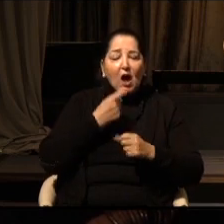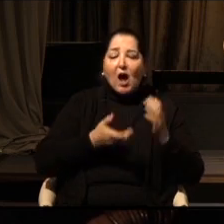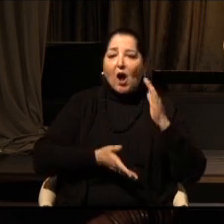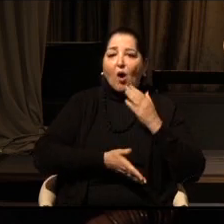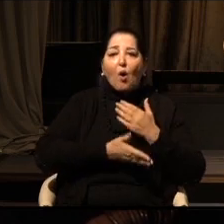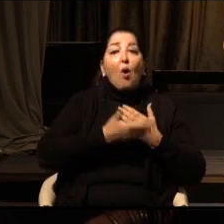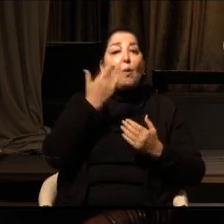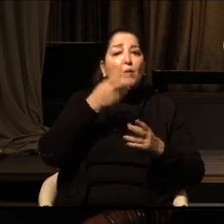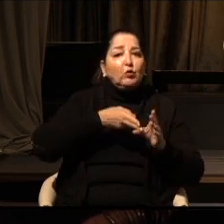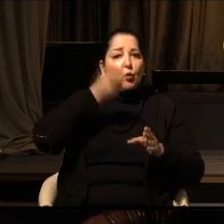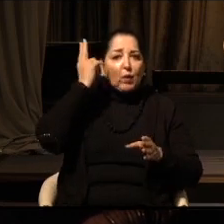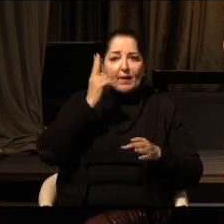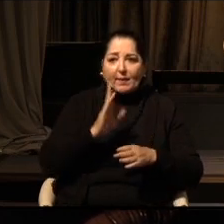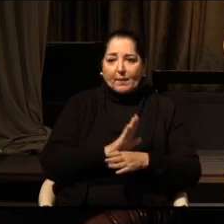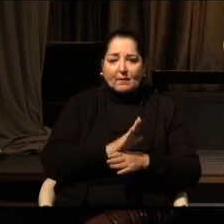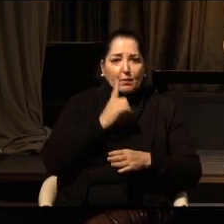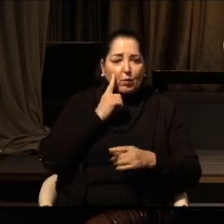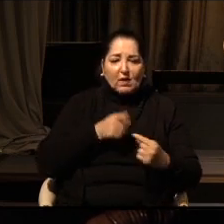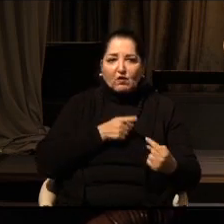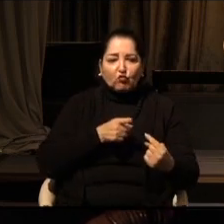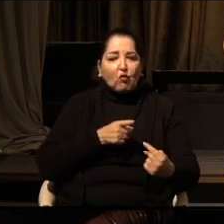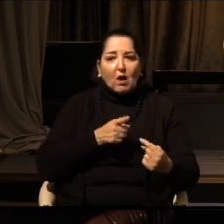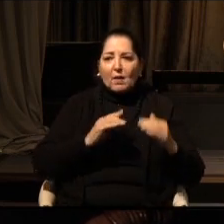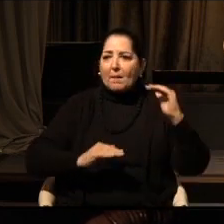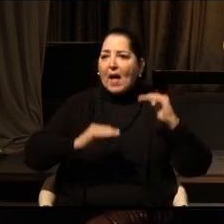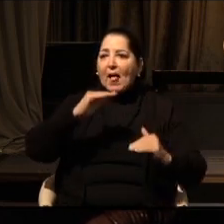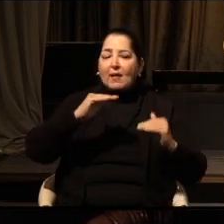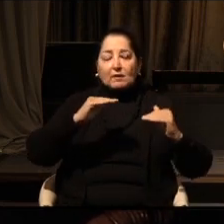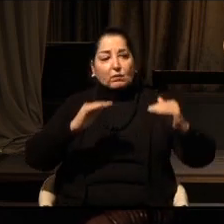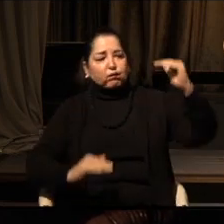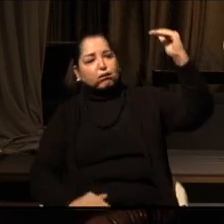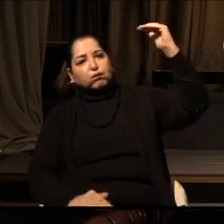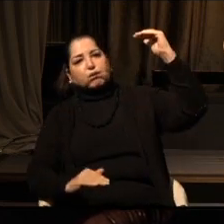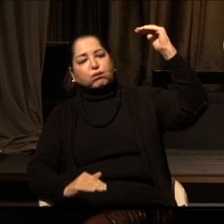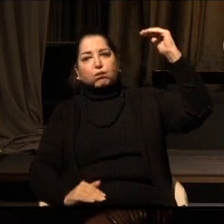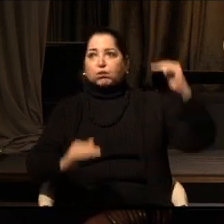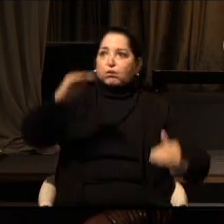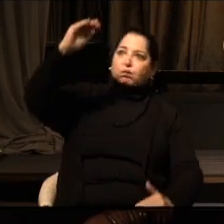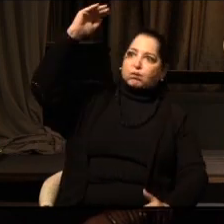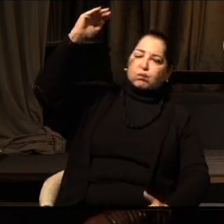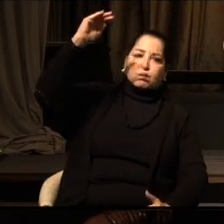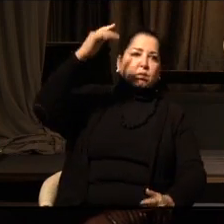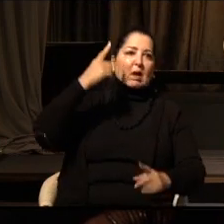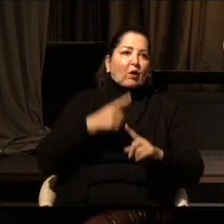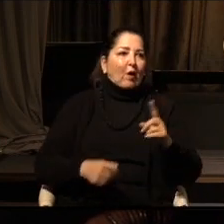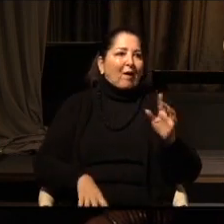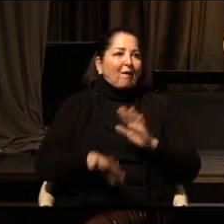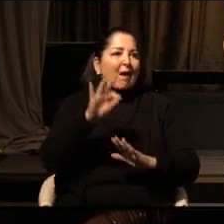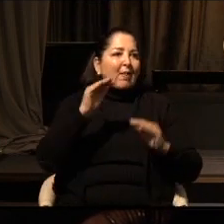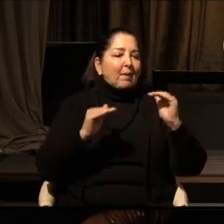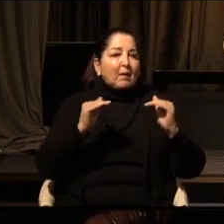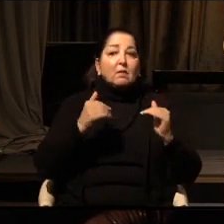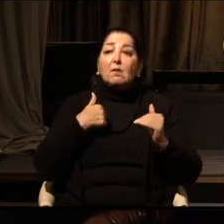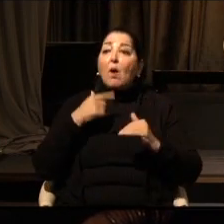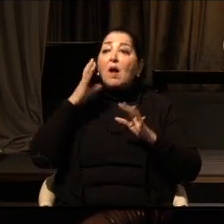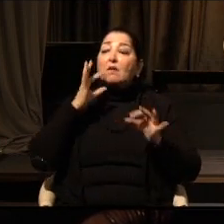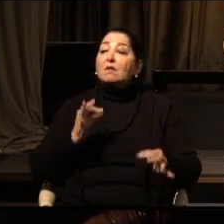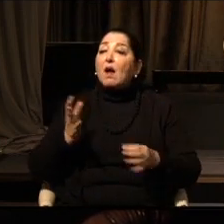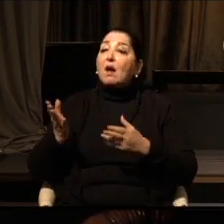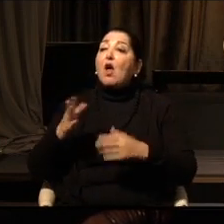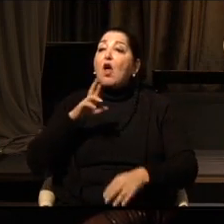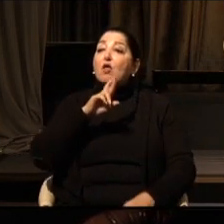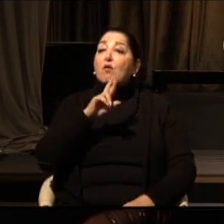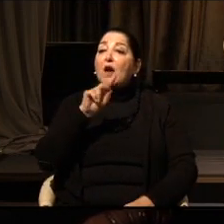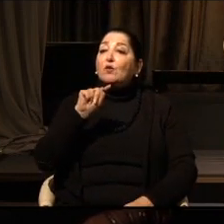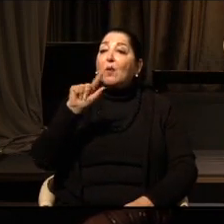struggled, because the struggle to find that balance. So I decided to bring the right to laugh policy into